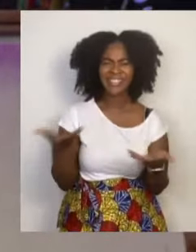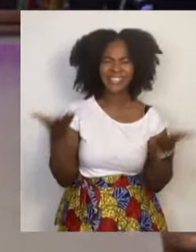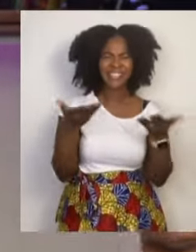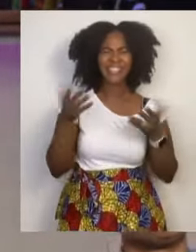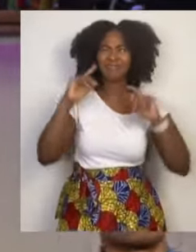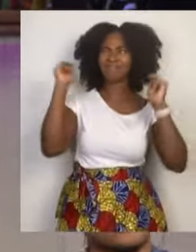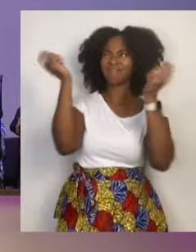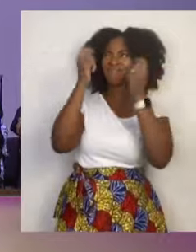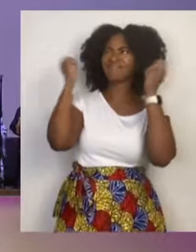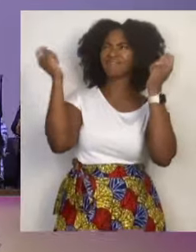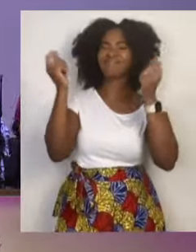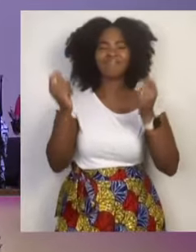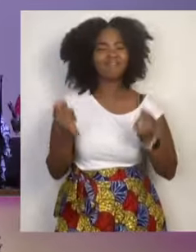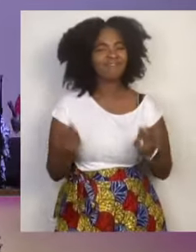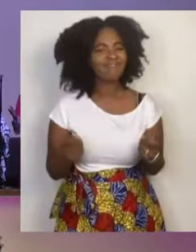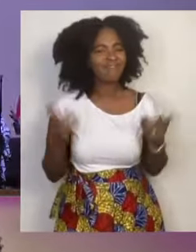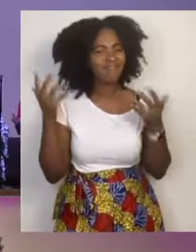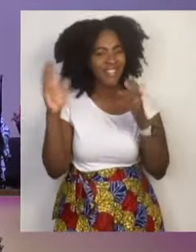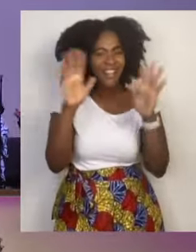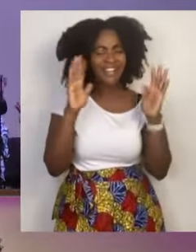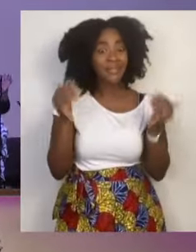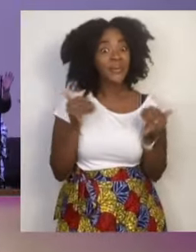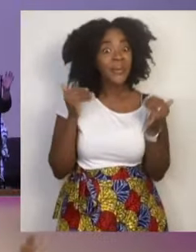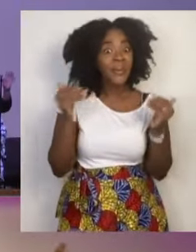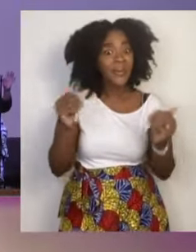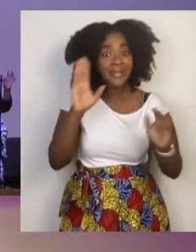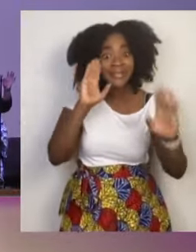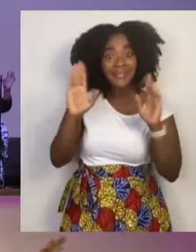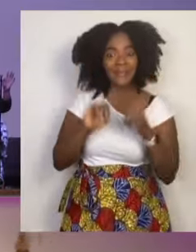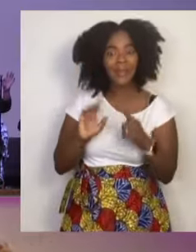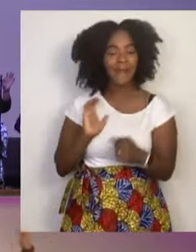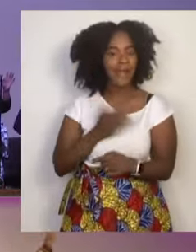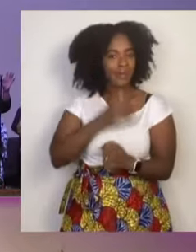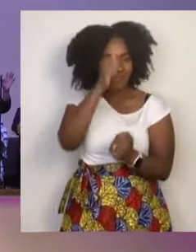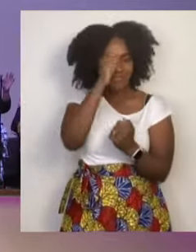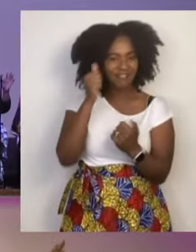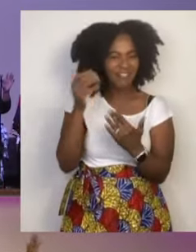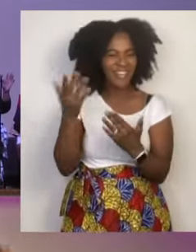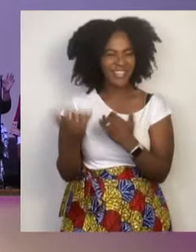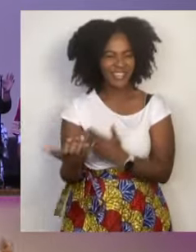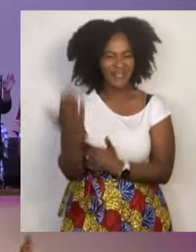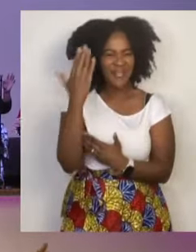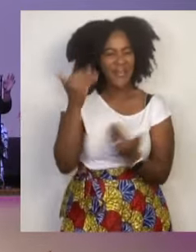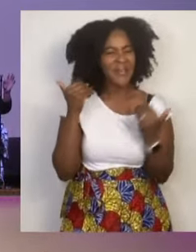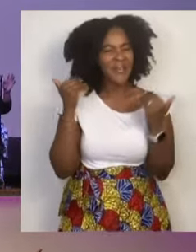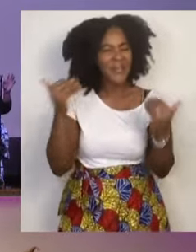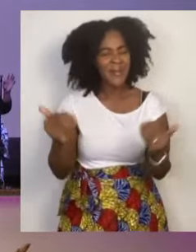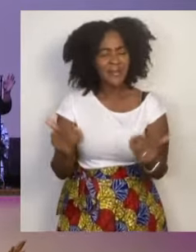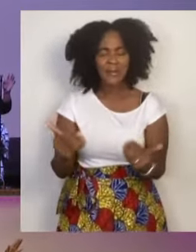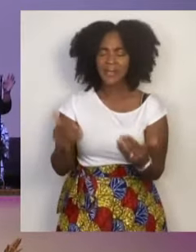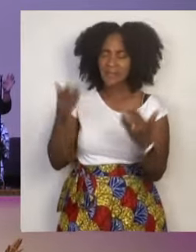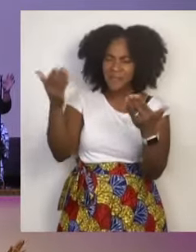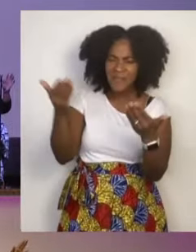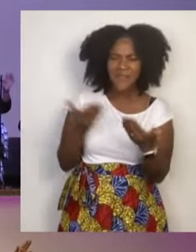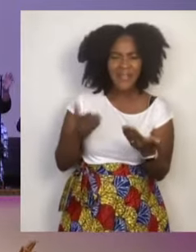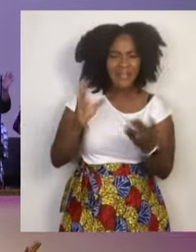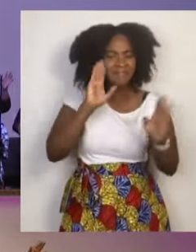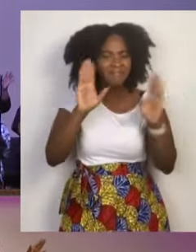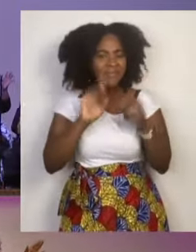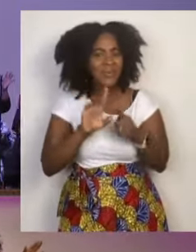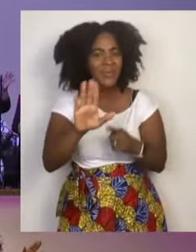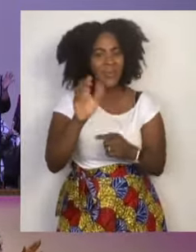Father this morning. God, we thank you and we praise you. Come on, greet your Savior. God, we give you